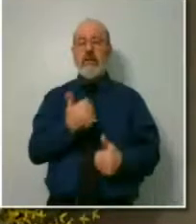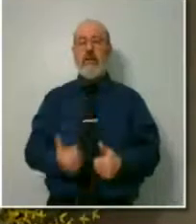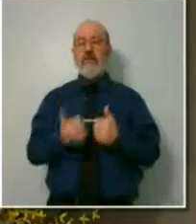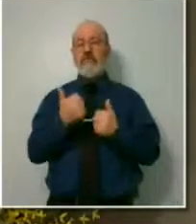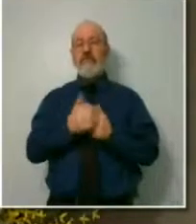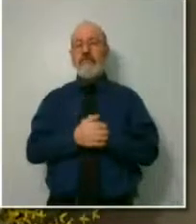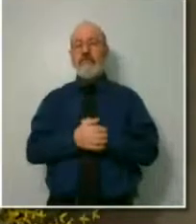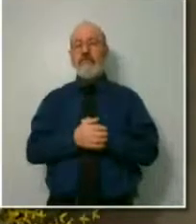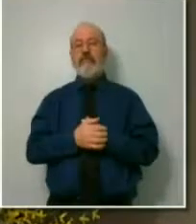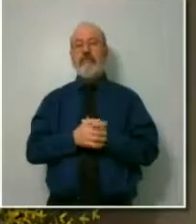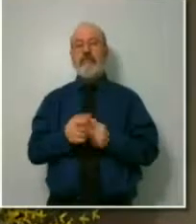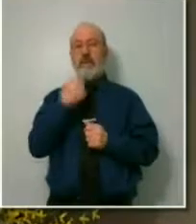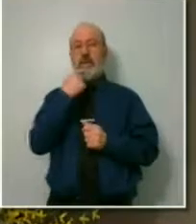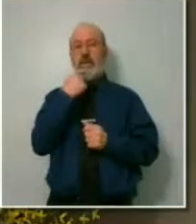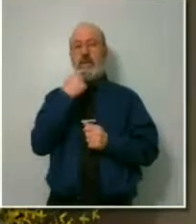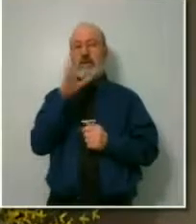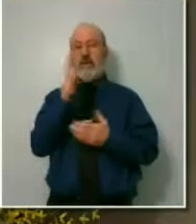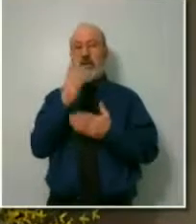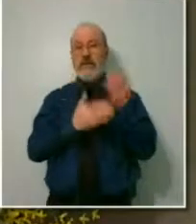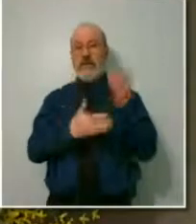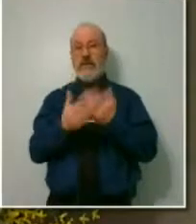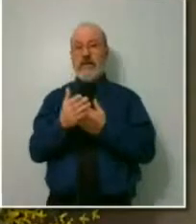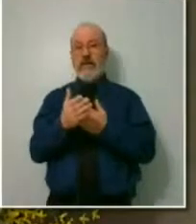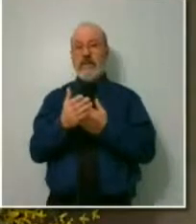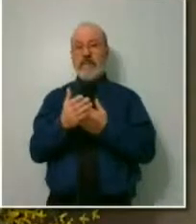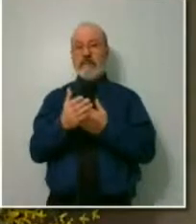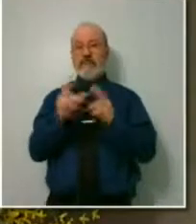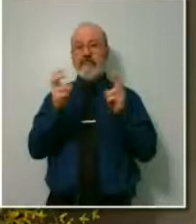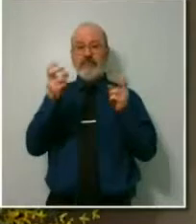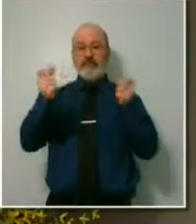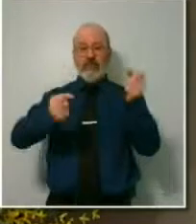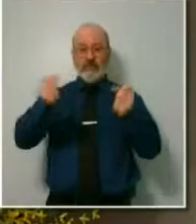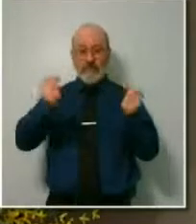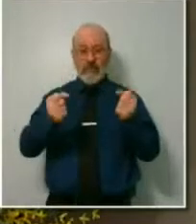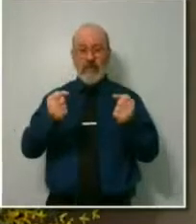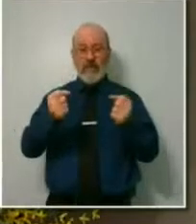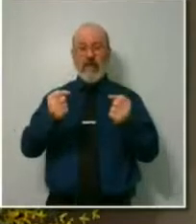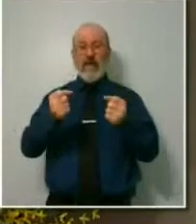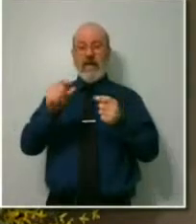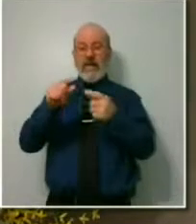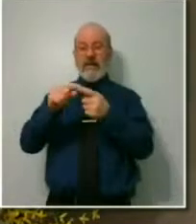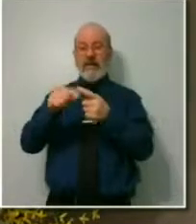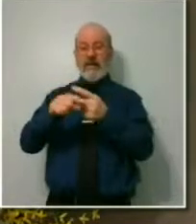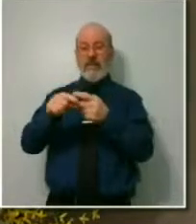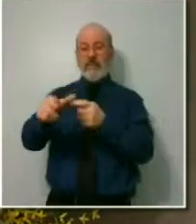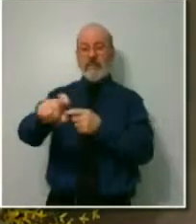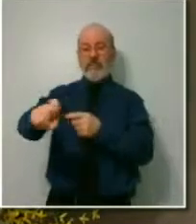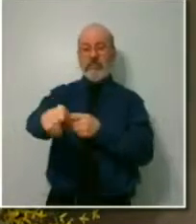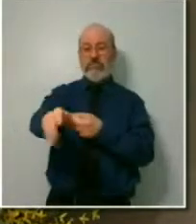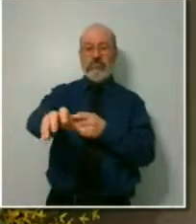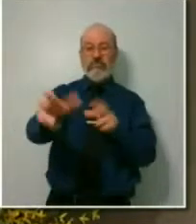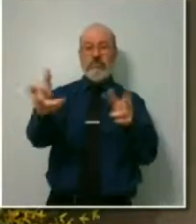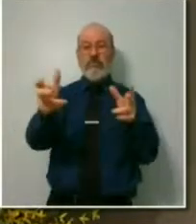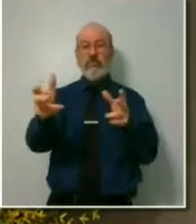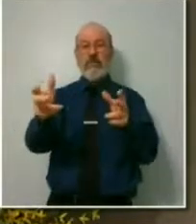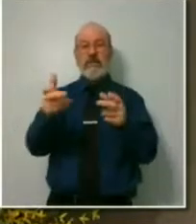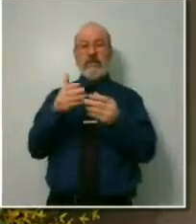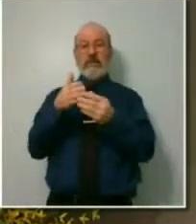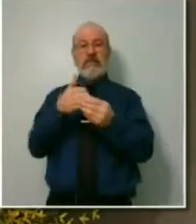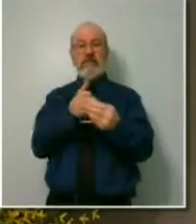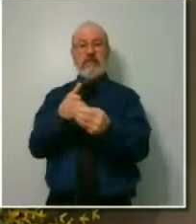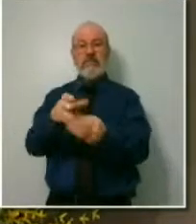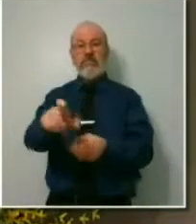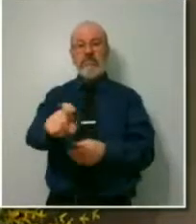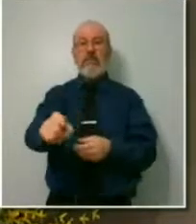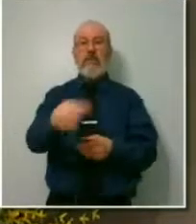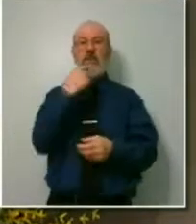when I tell you that God's hand is on the steering wheel and his finger is on the mouse and he's directing the cursor, let me tell you